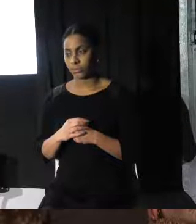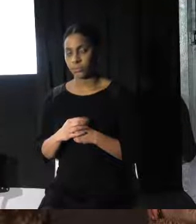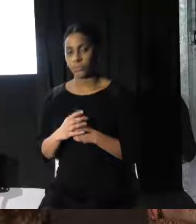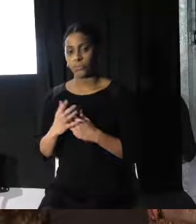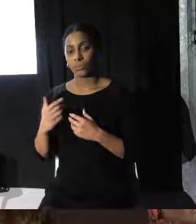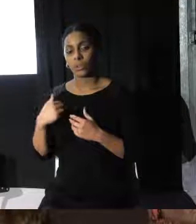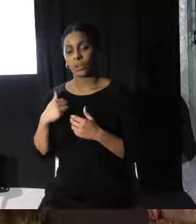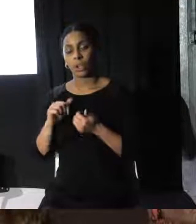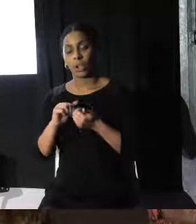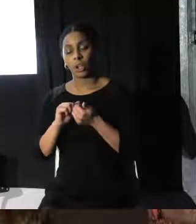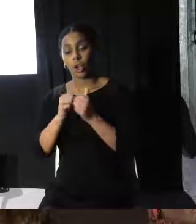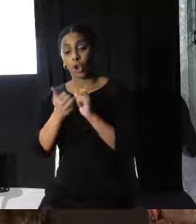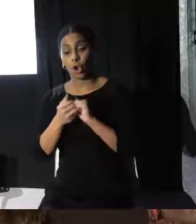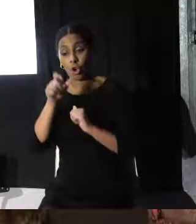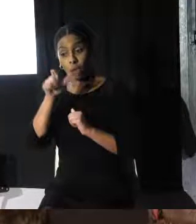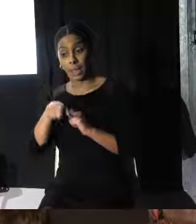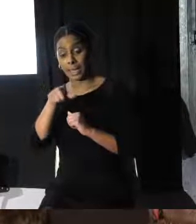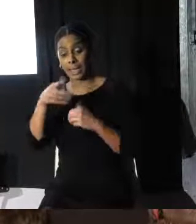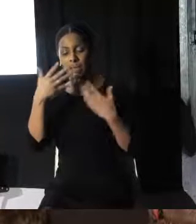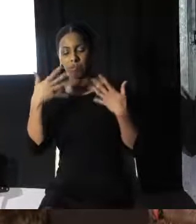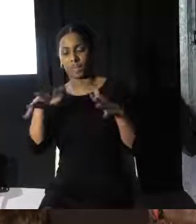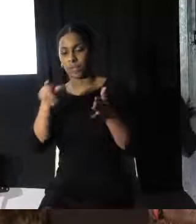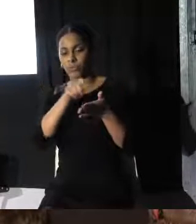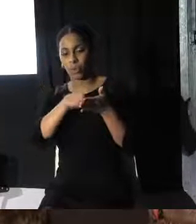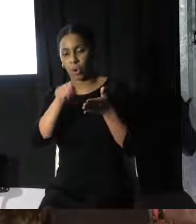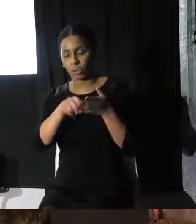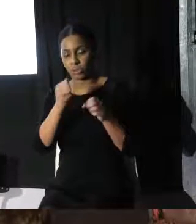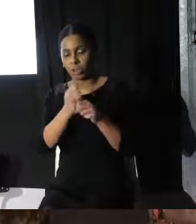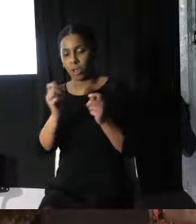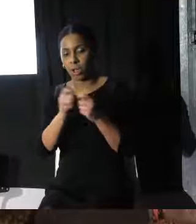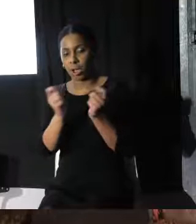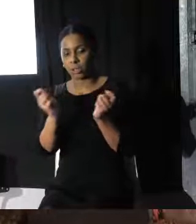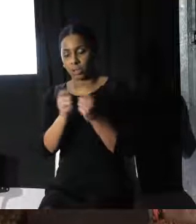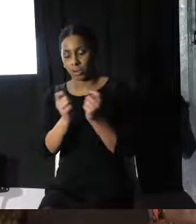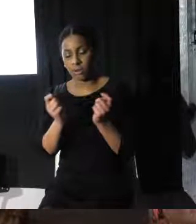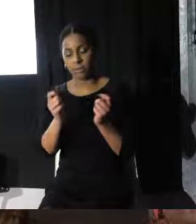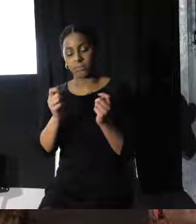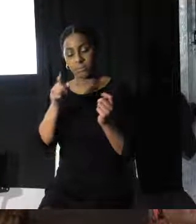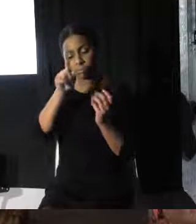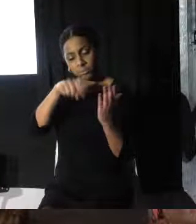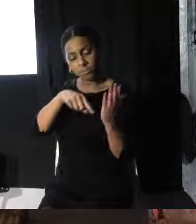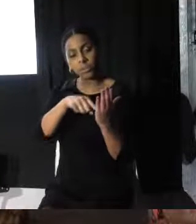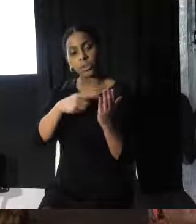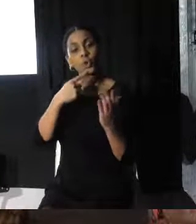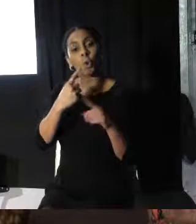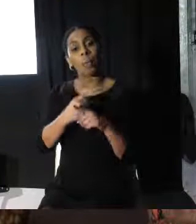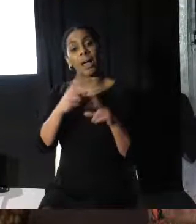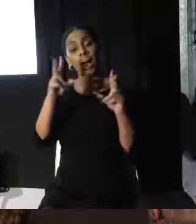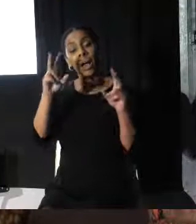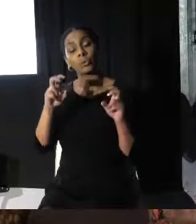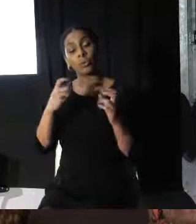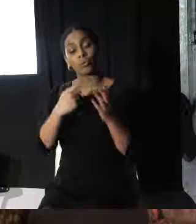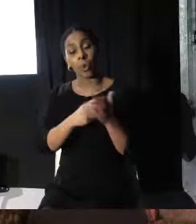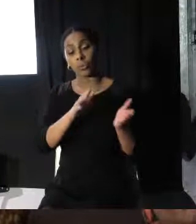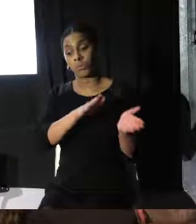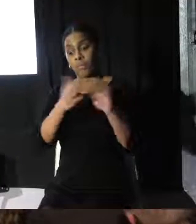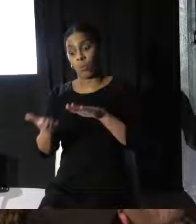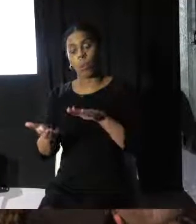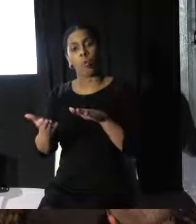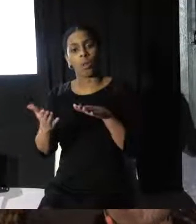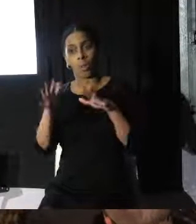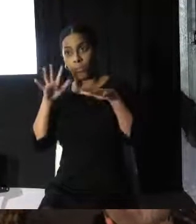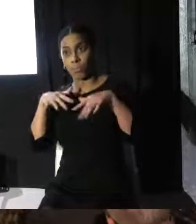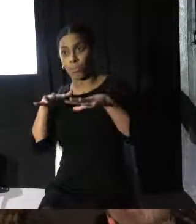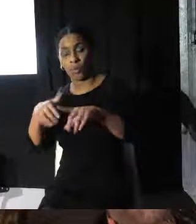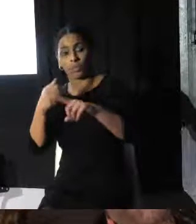Semukai Chigudu wrote in The Guardian about his experience of being part of the Rhodes Must Fall movement, that he was